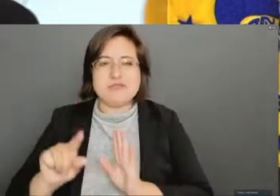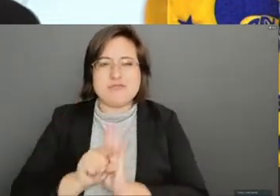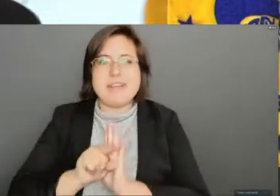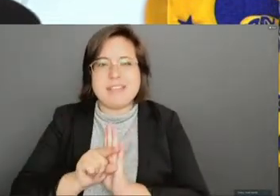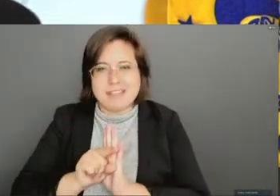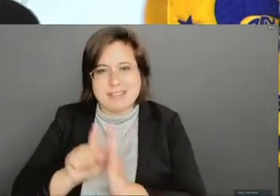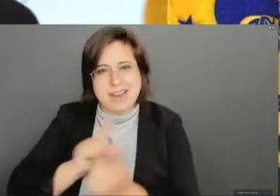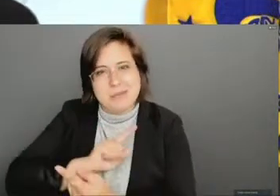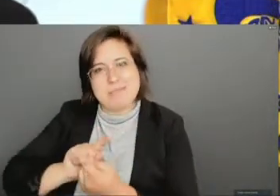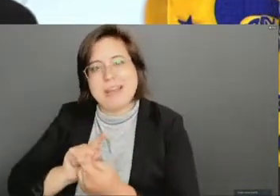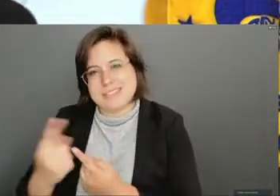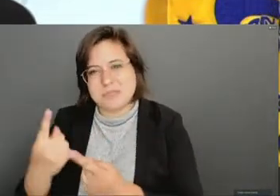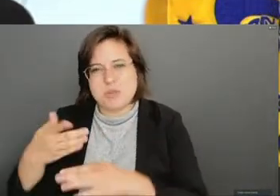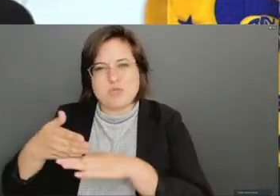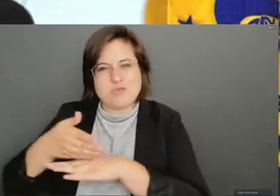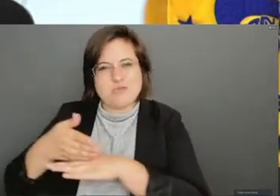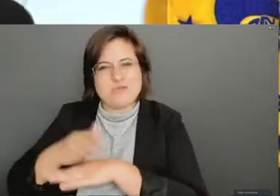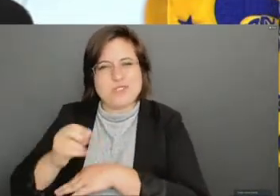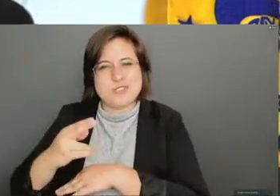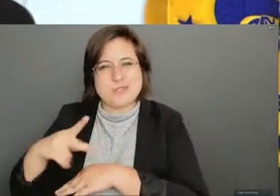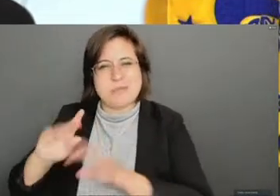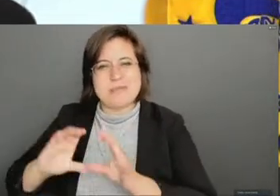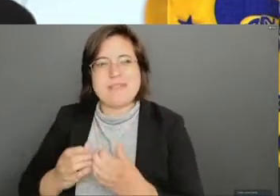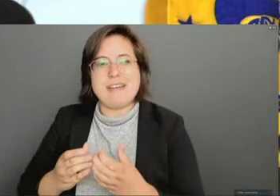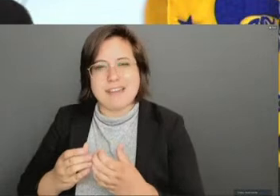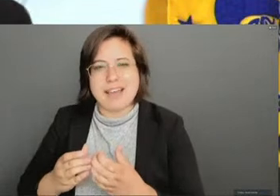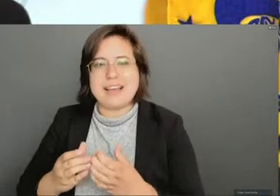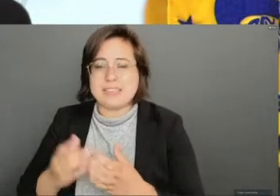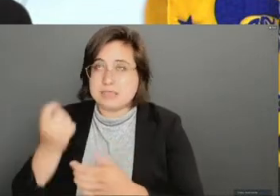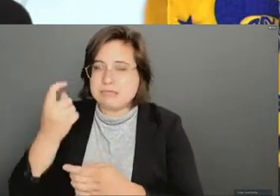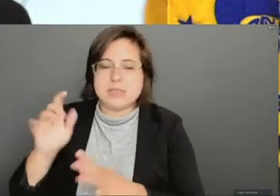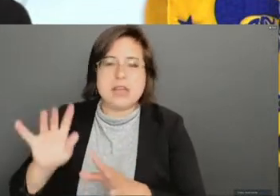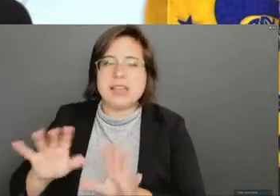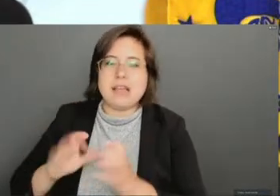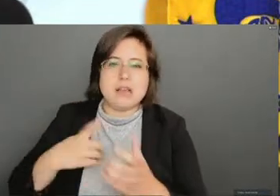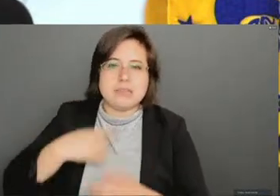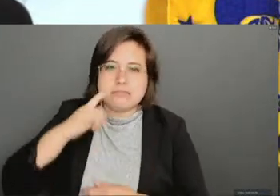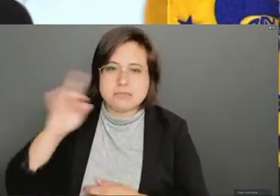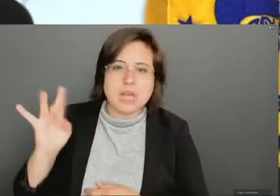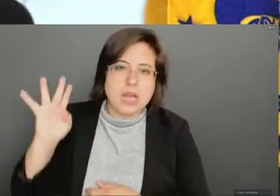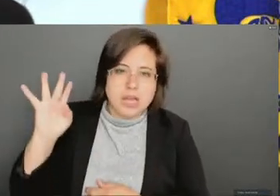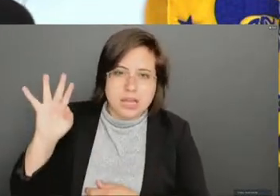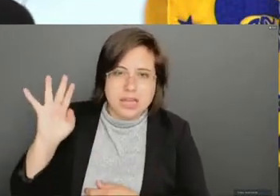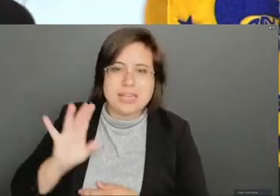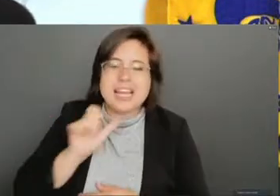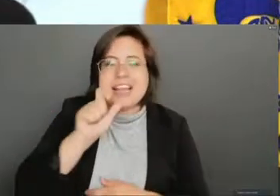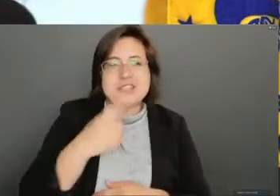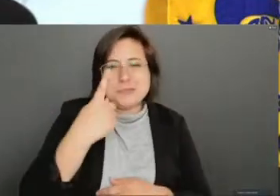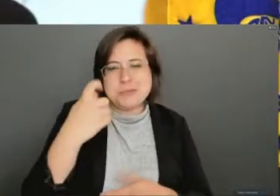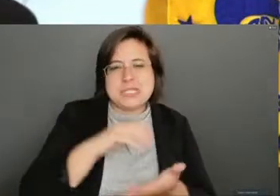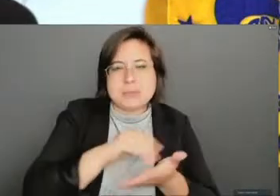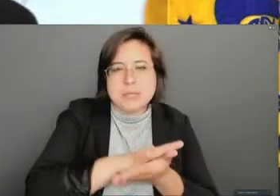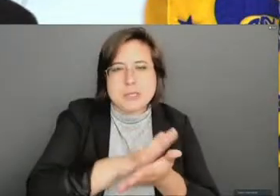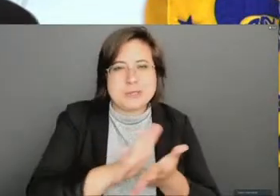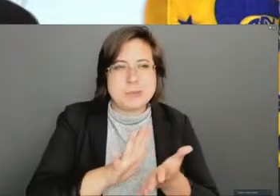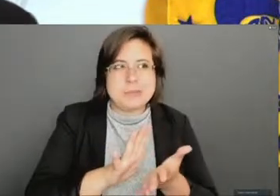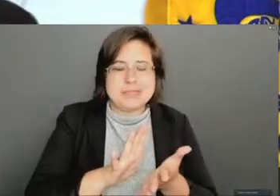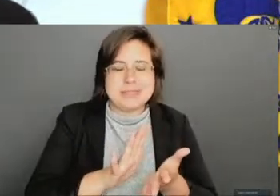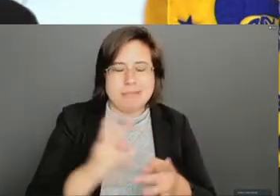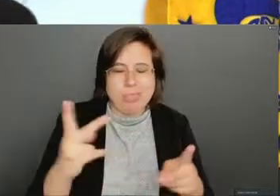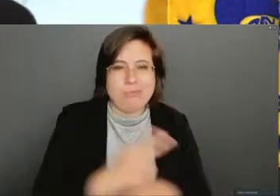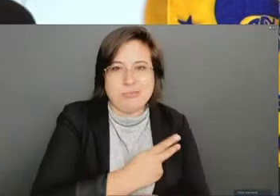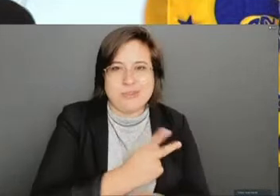in woodshop class. And it was a class that I dreaded every day in middle school, not just because middle school as it is like one of the hardest part of a kid's